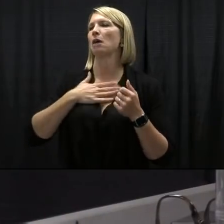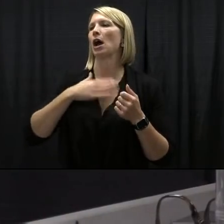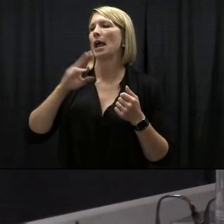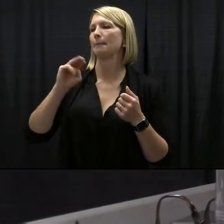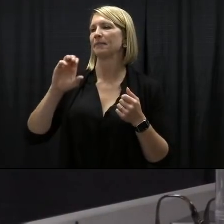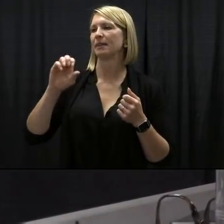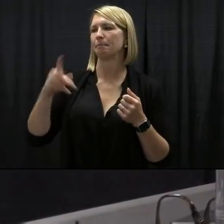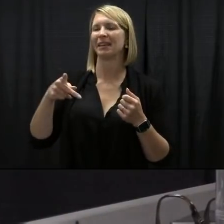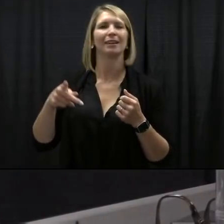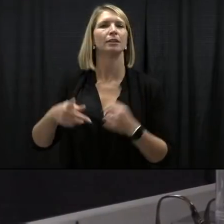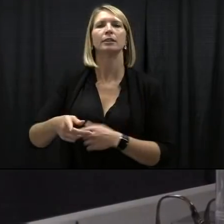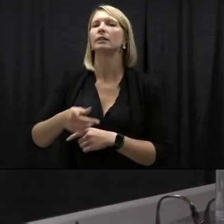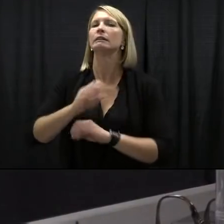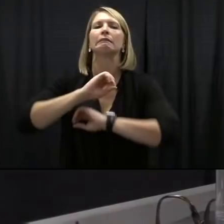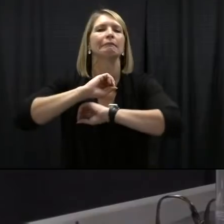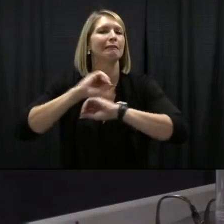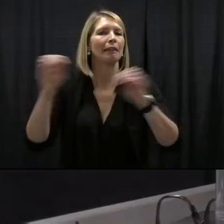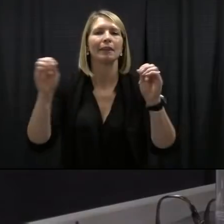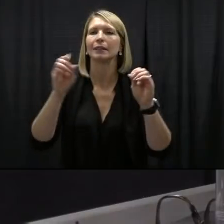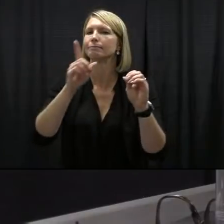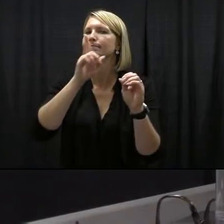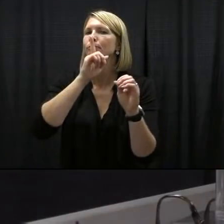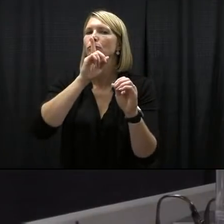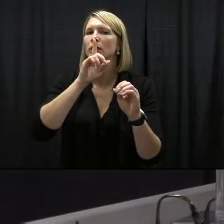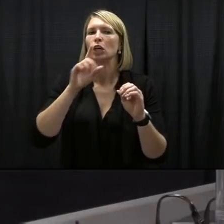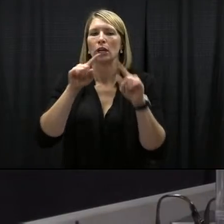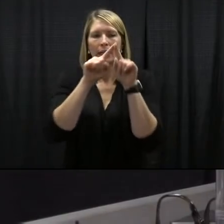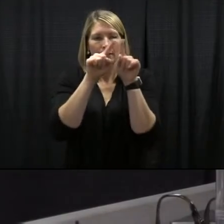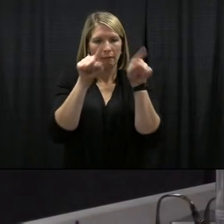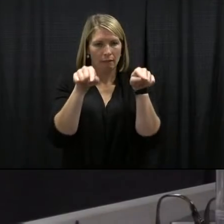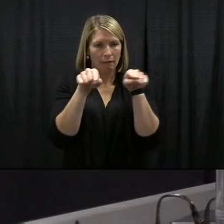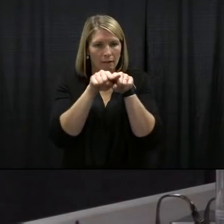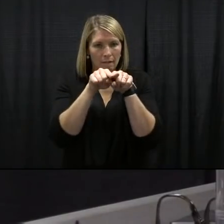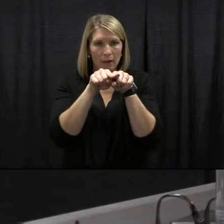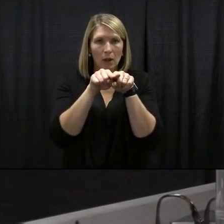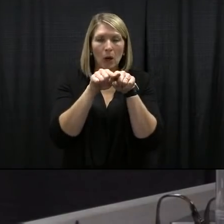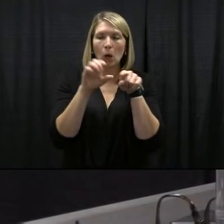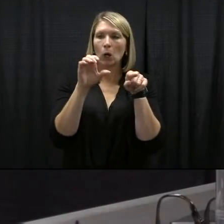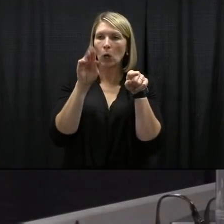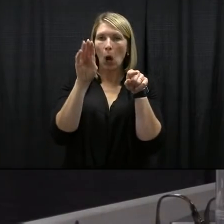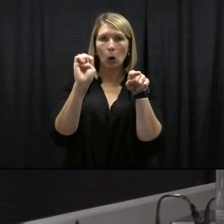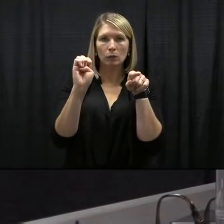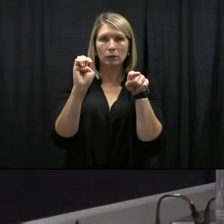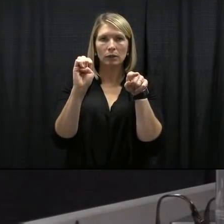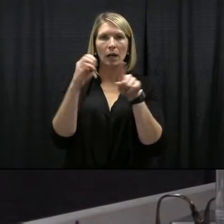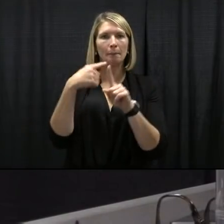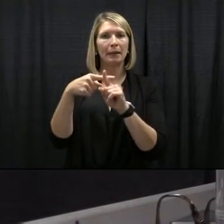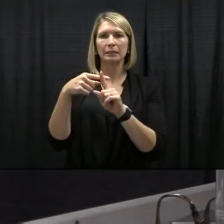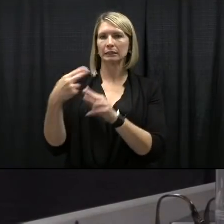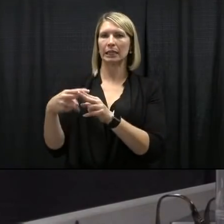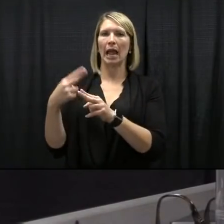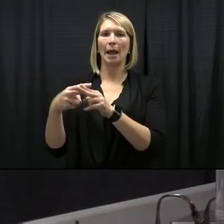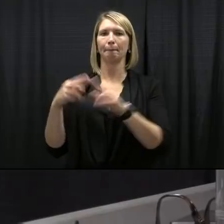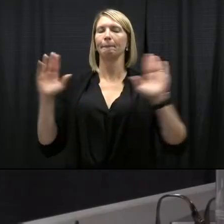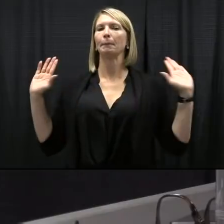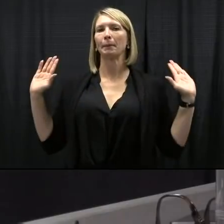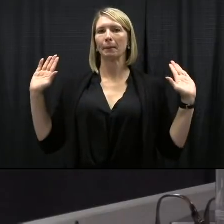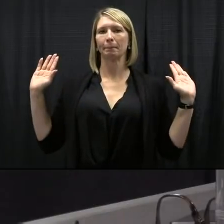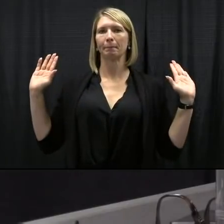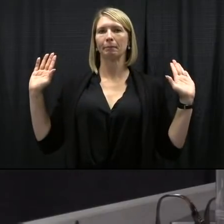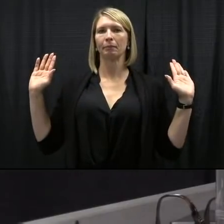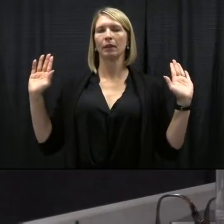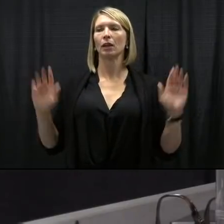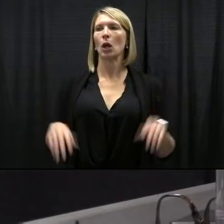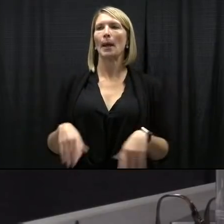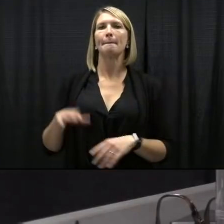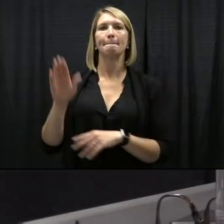not showing any of that. We're showing your name and a QR code. And so I think, and then from a business verifier perspective,